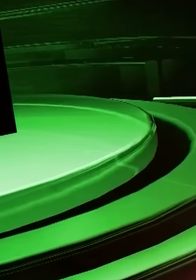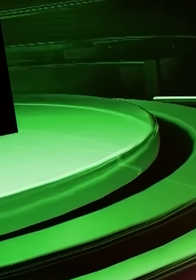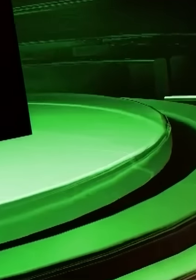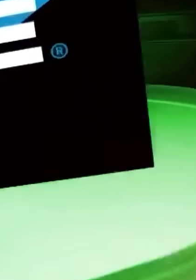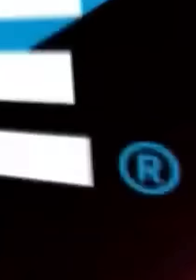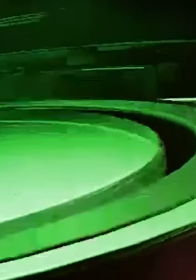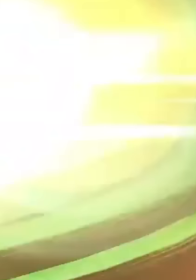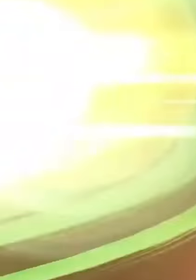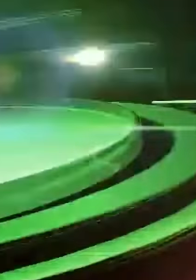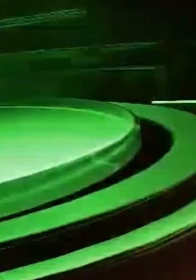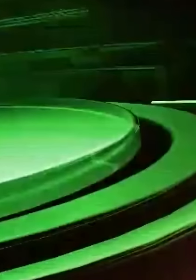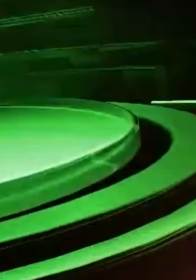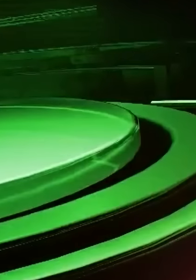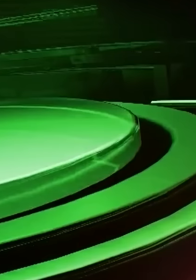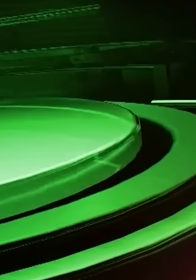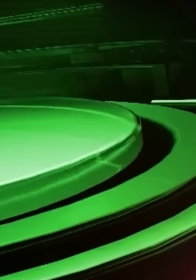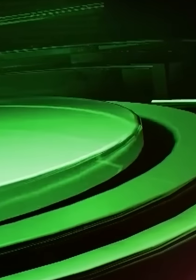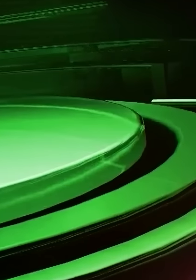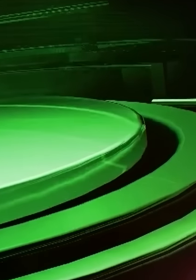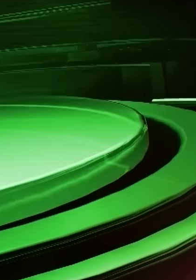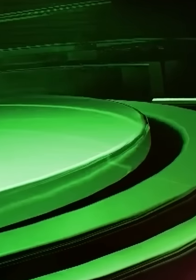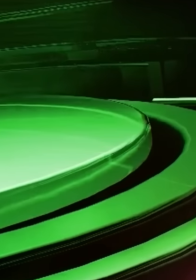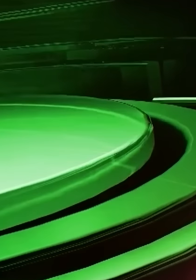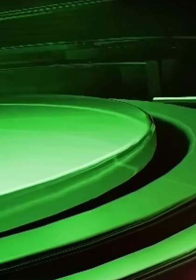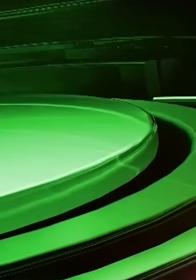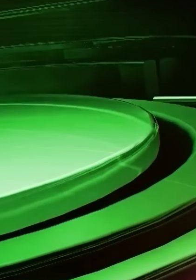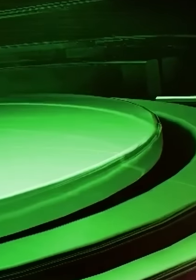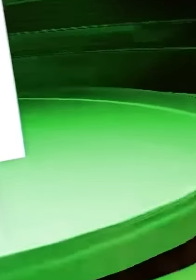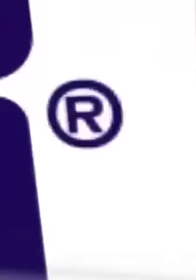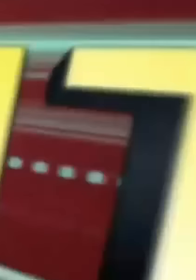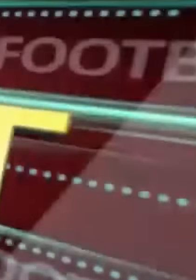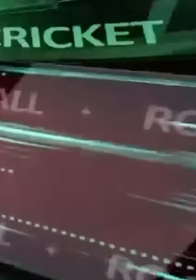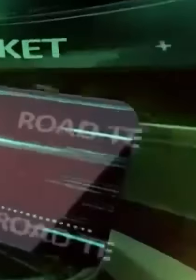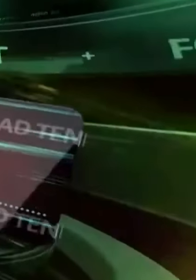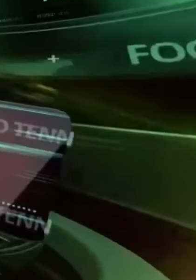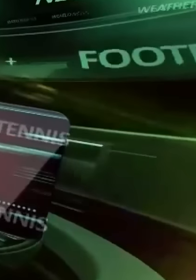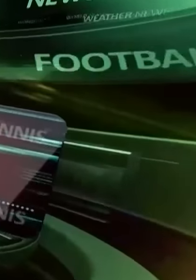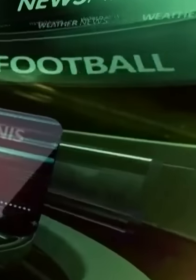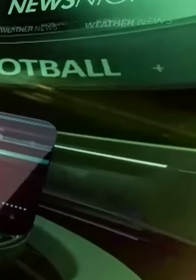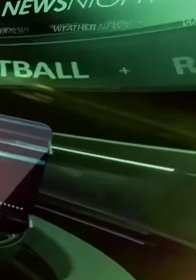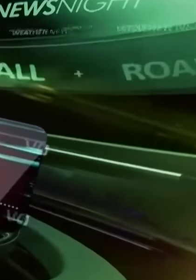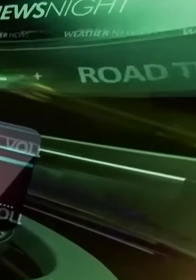power. And by Dasani. Live first, Dasani after.